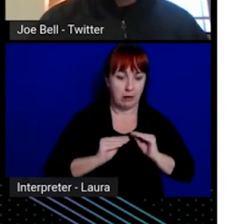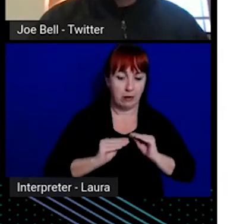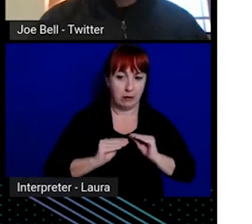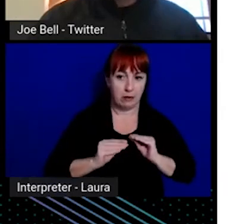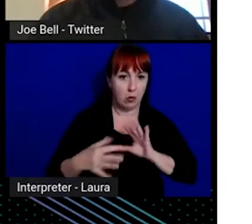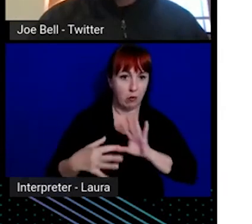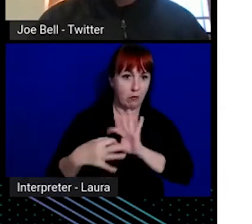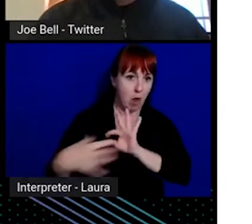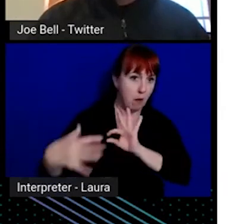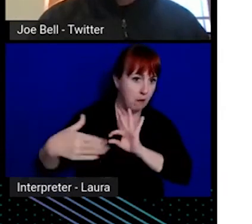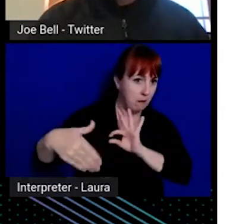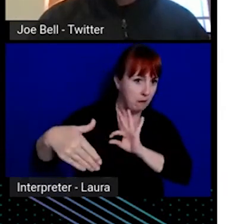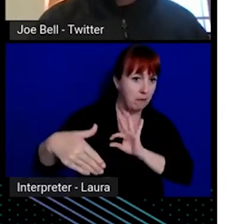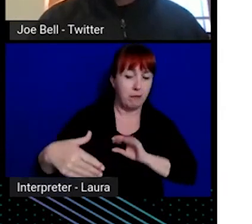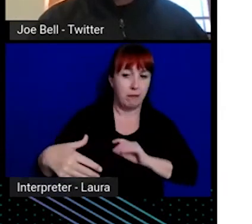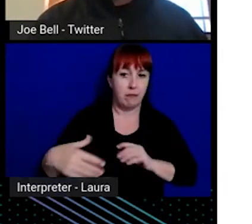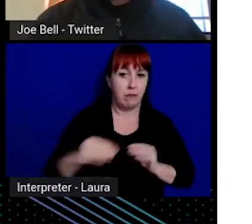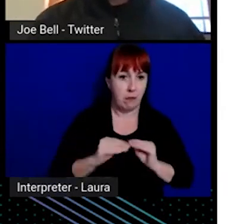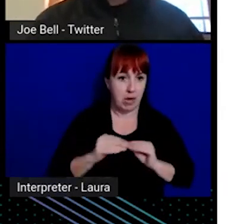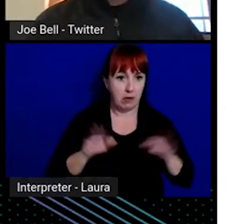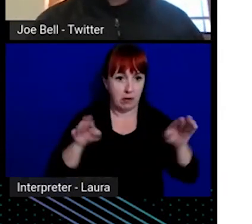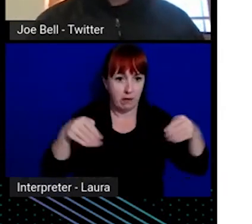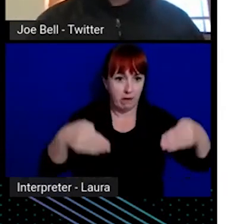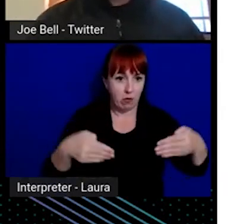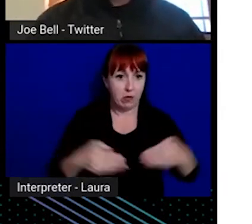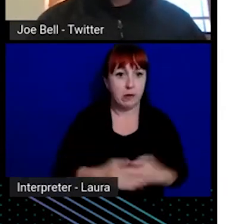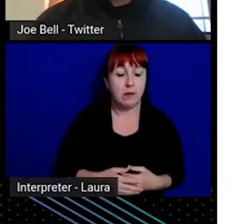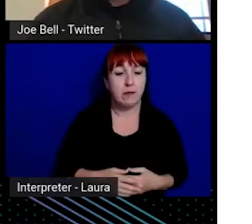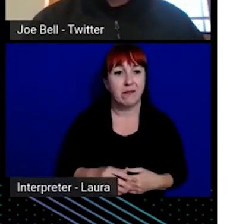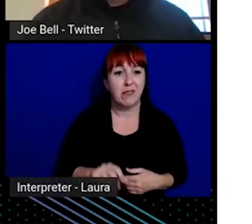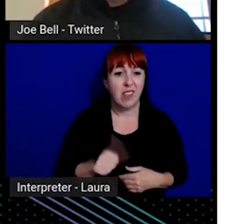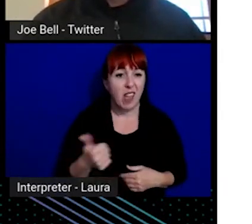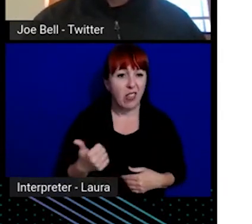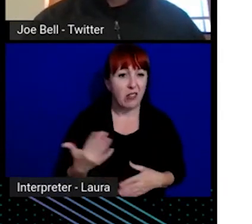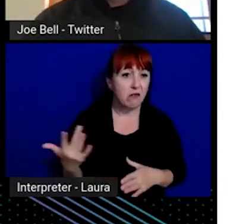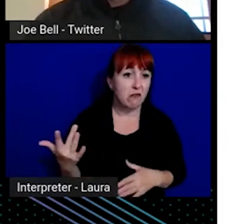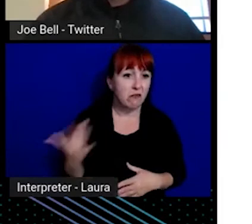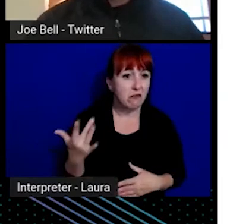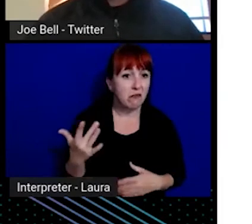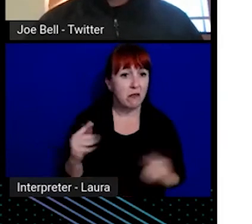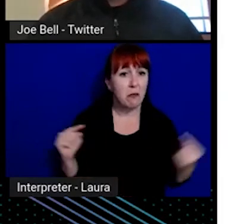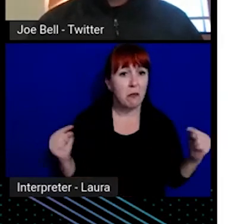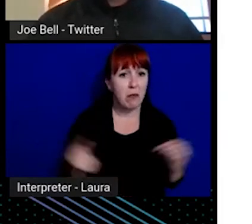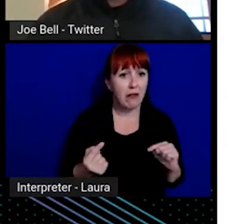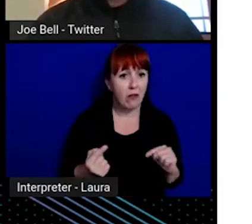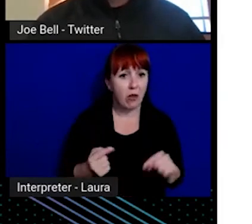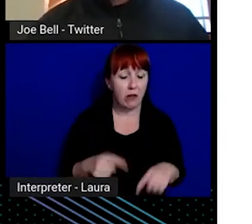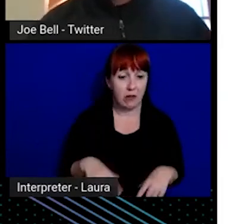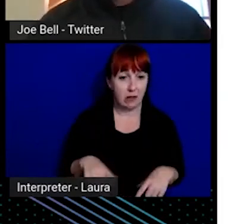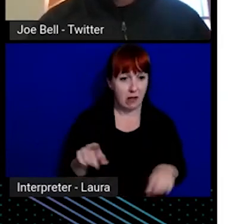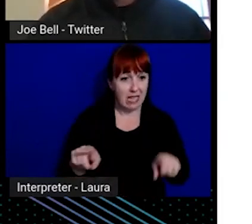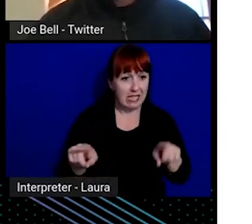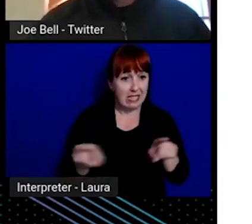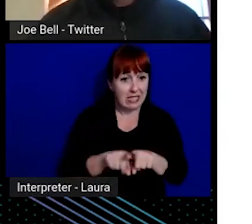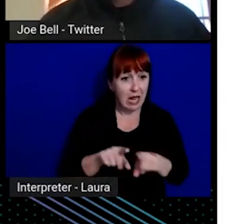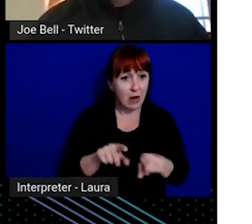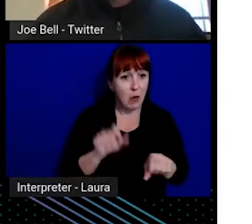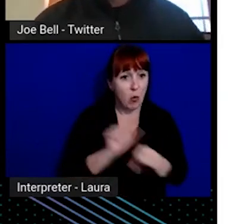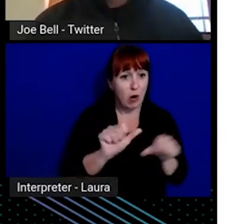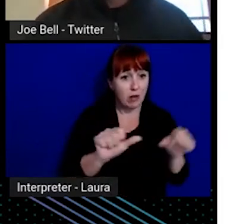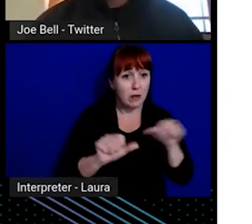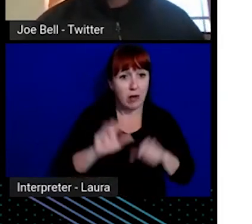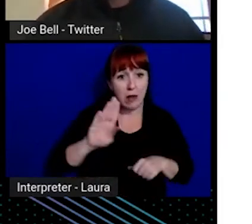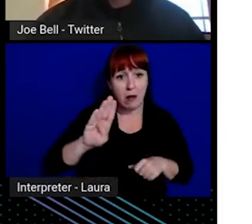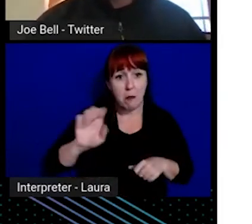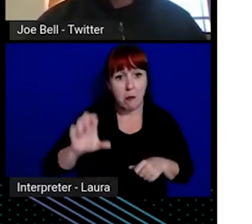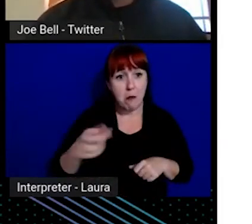And the other thing that's painful about this is within the same workspace, you cannot batch imports. And if I'm wrong about